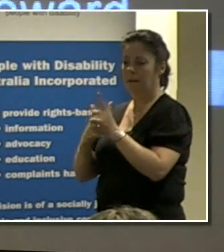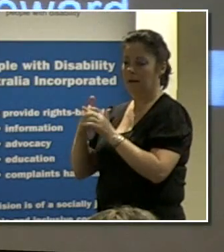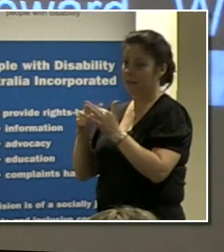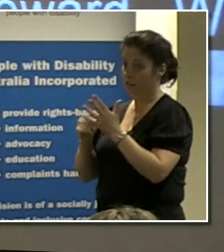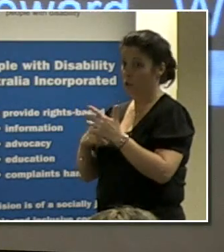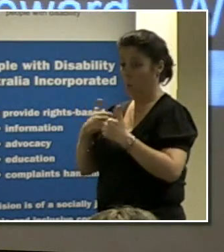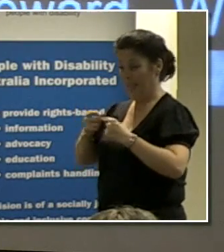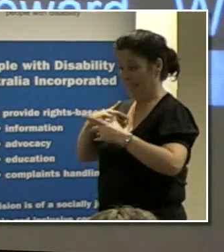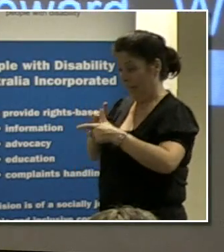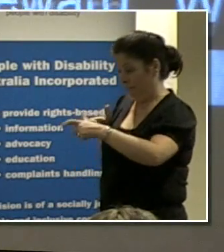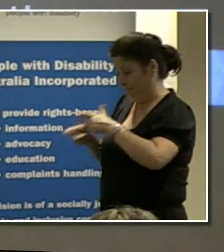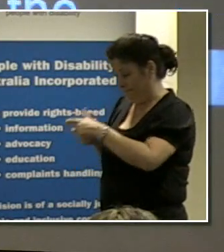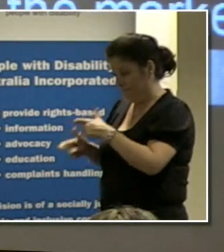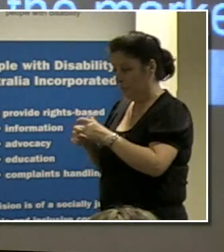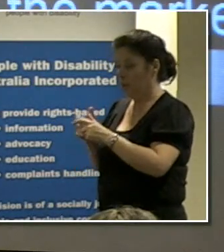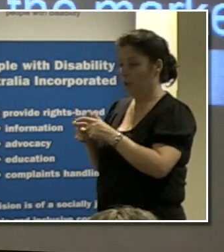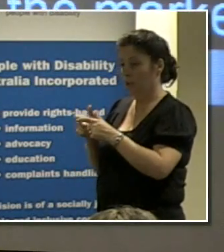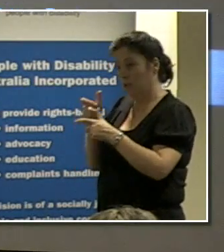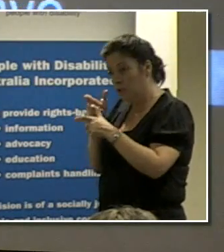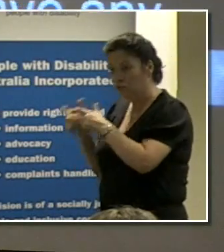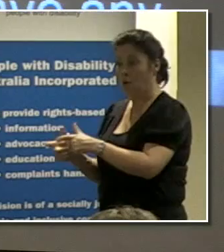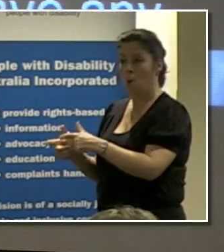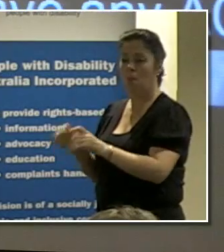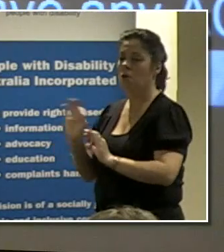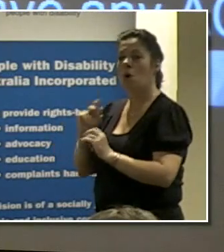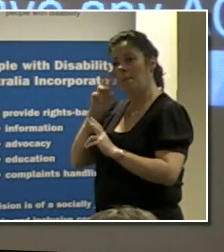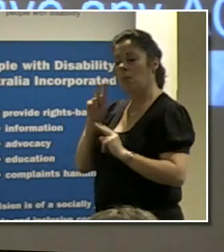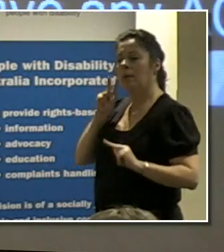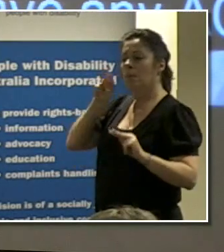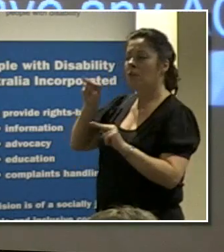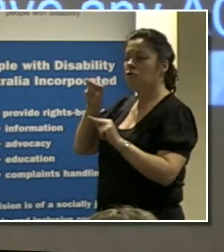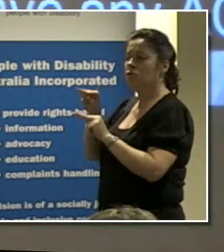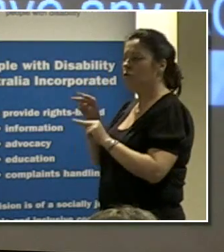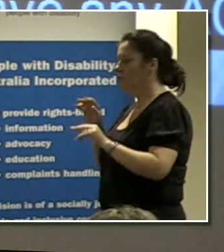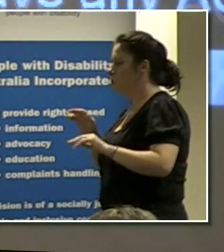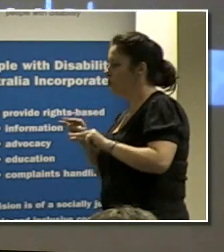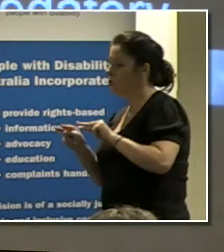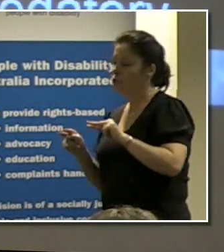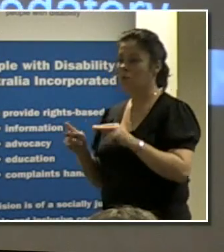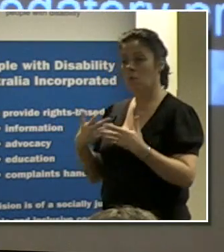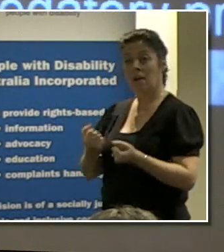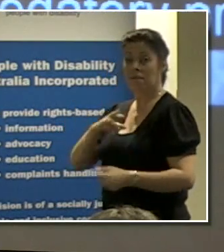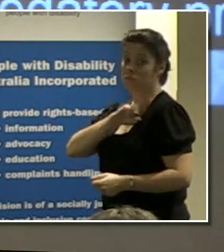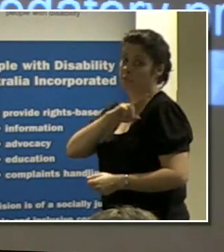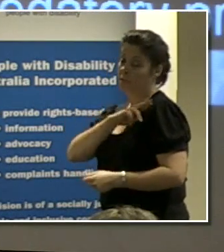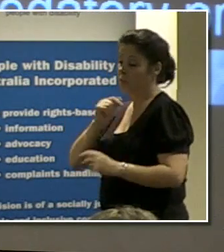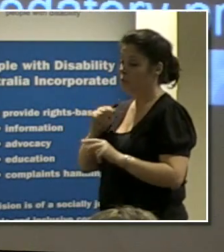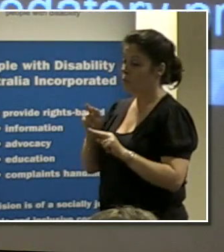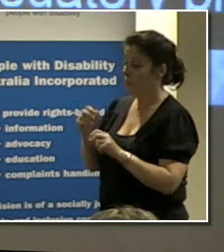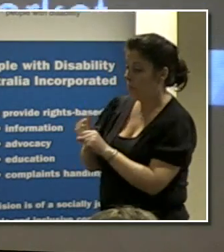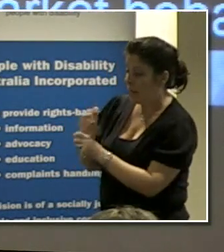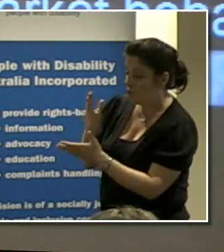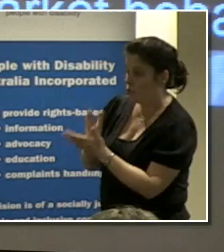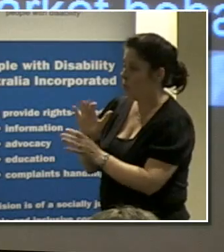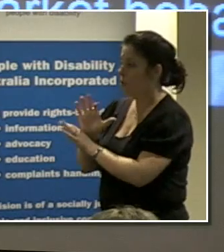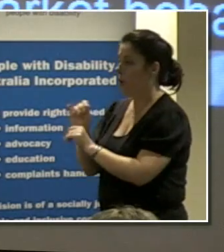around predatory pricing or adverse market behaviour, but we do have a role as a market steward. And